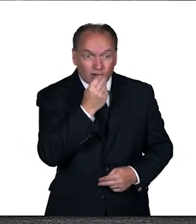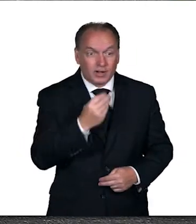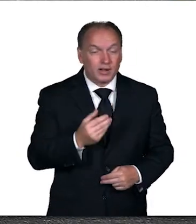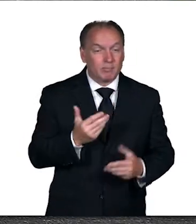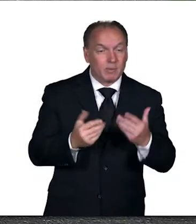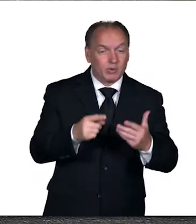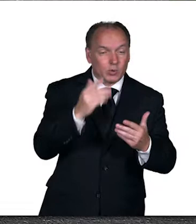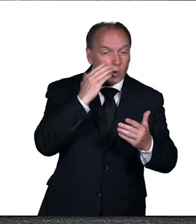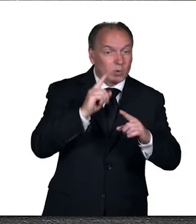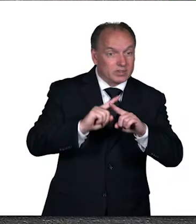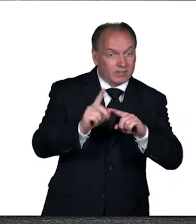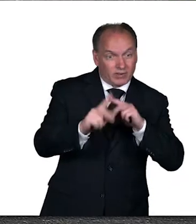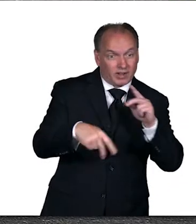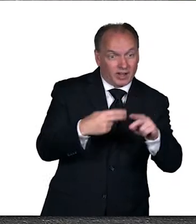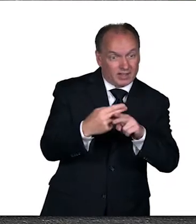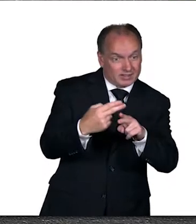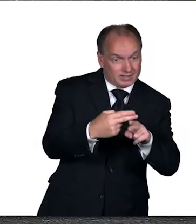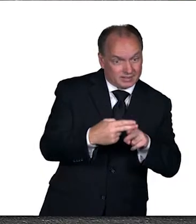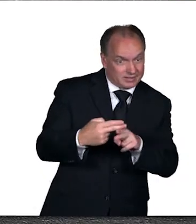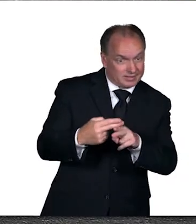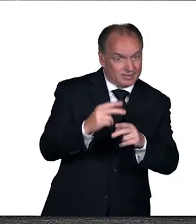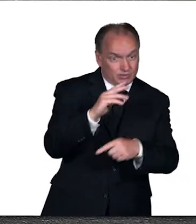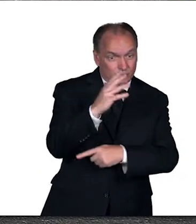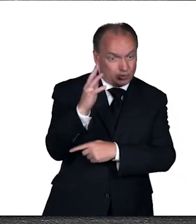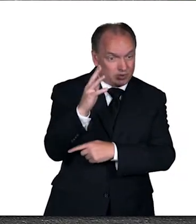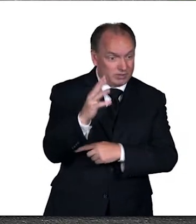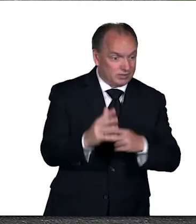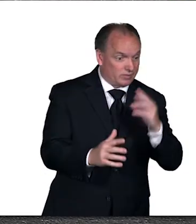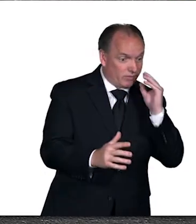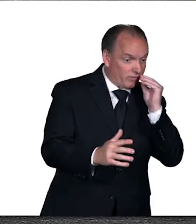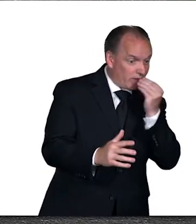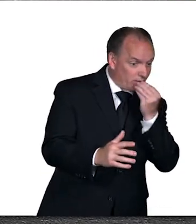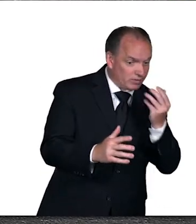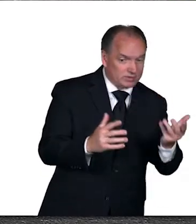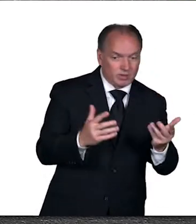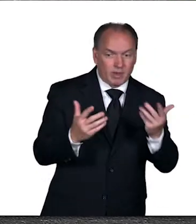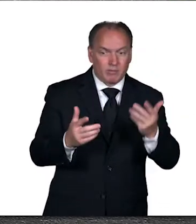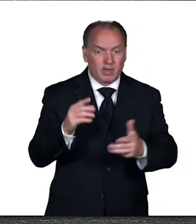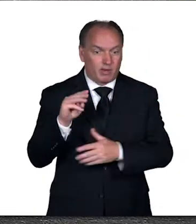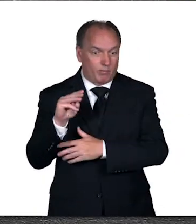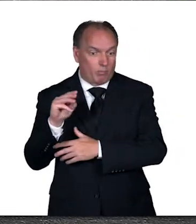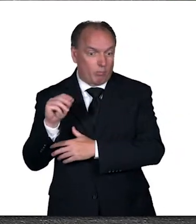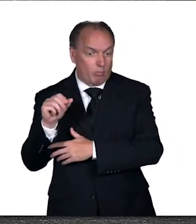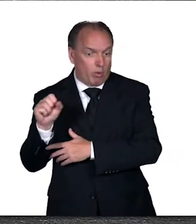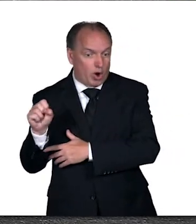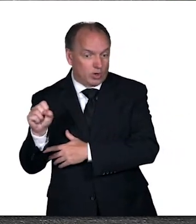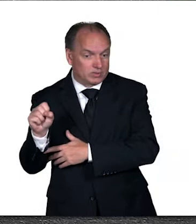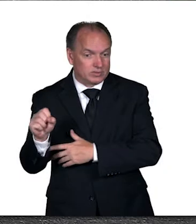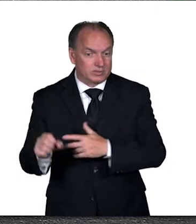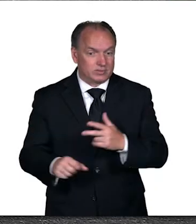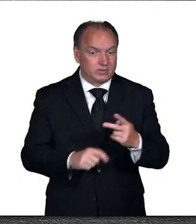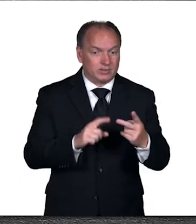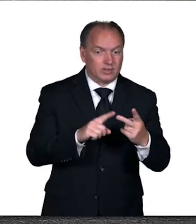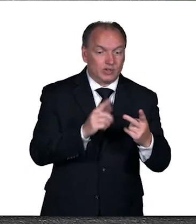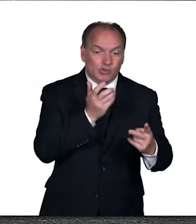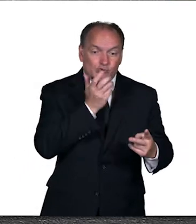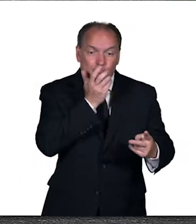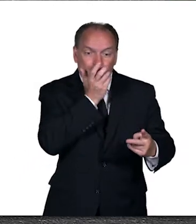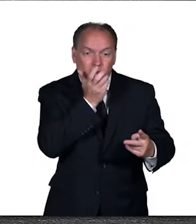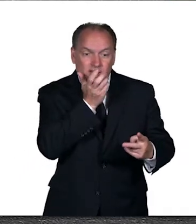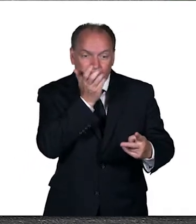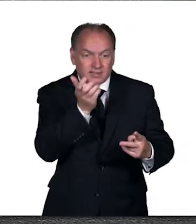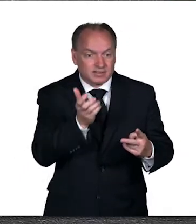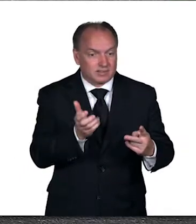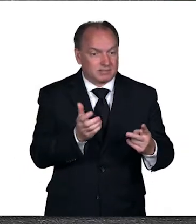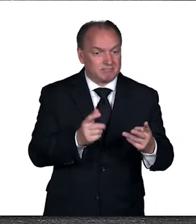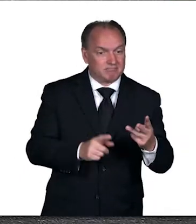Maybe you know different types of trees and different types of flowers. Maybe you know of moss. Maybe you know grass. And maybe